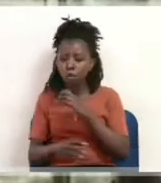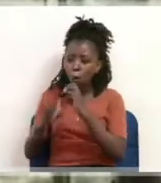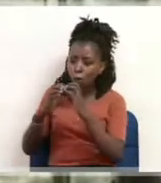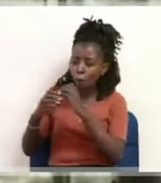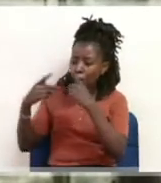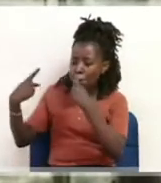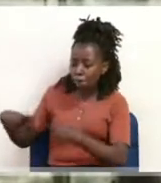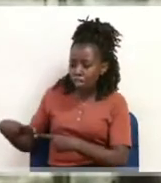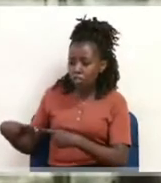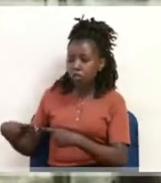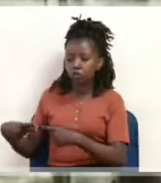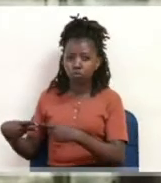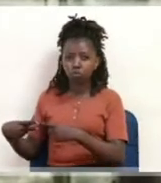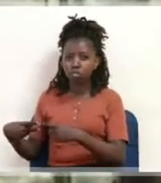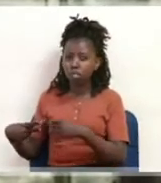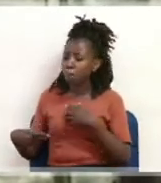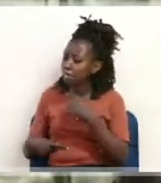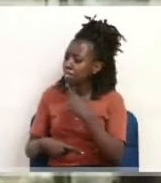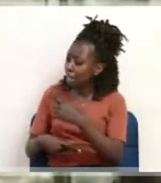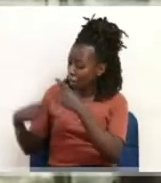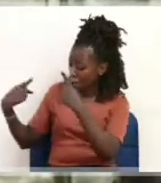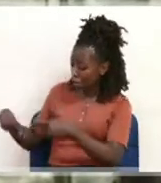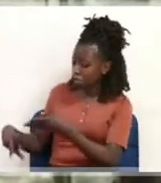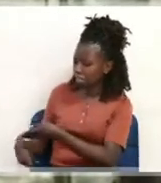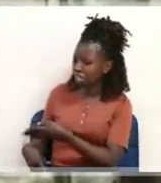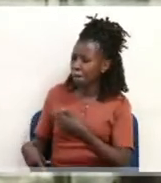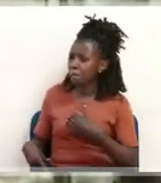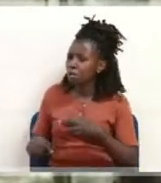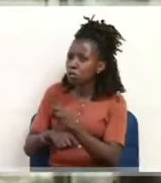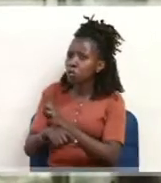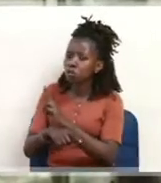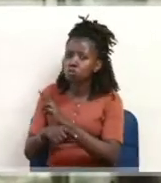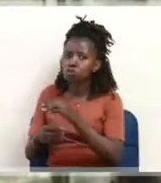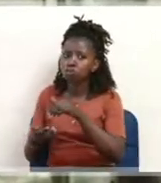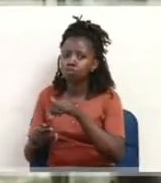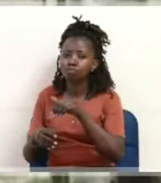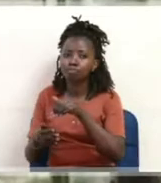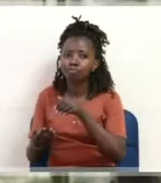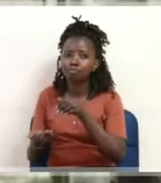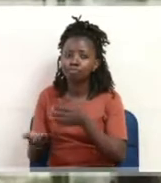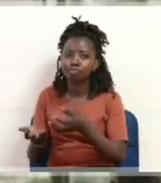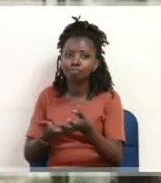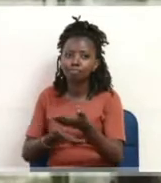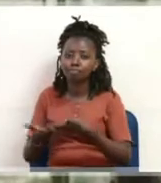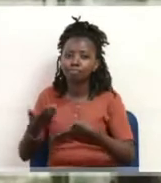were conversing. I was telling them that I used to sell capsules.